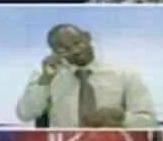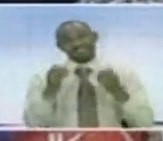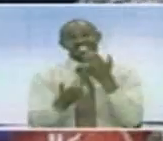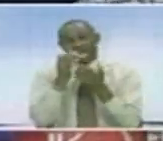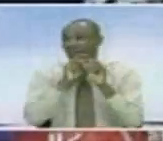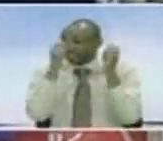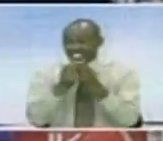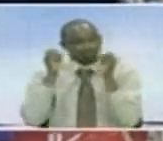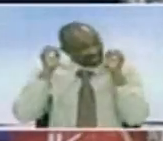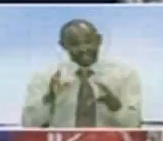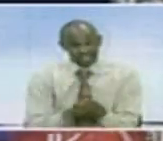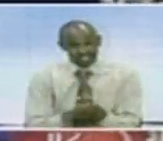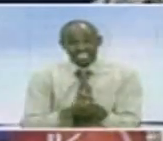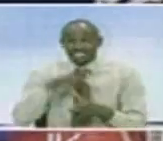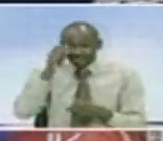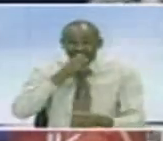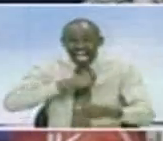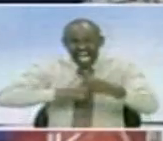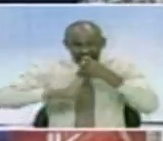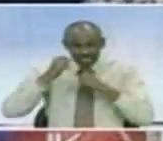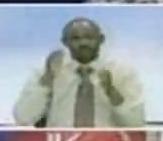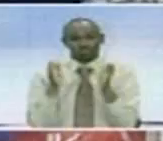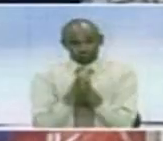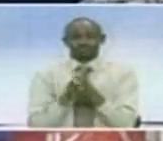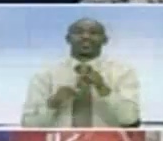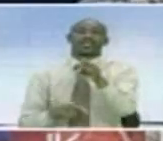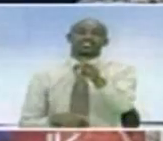about tribe. They acted in concert